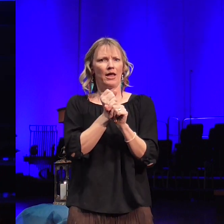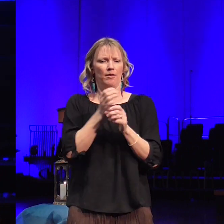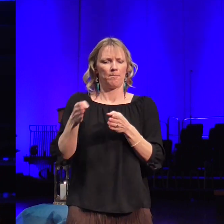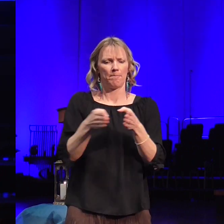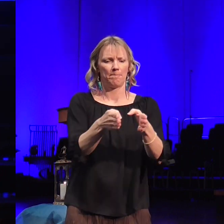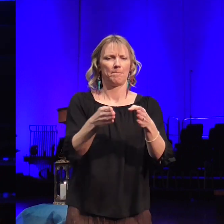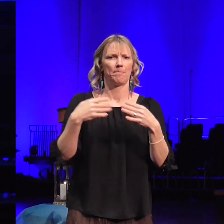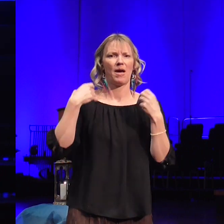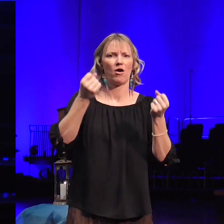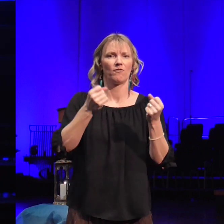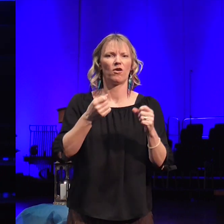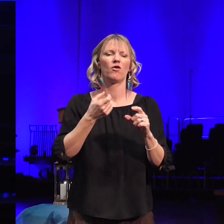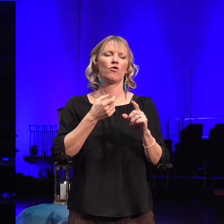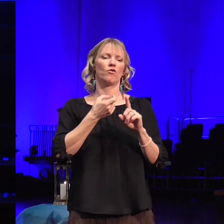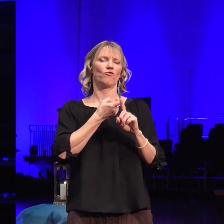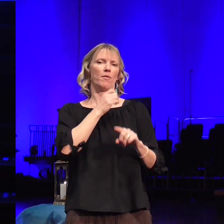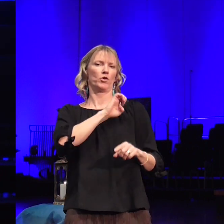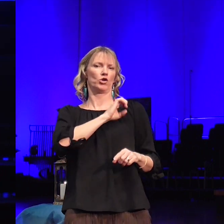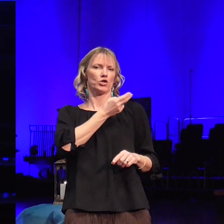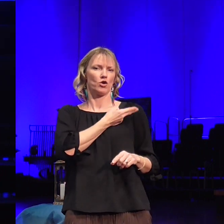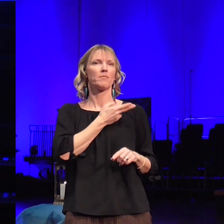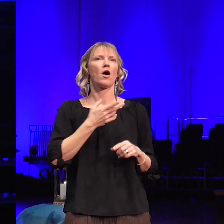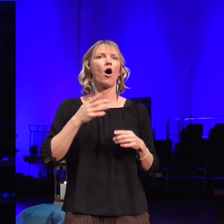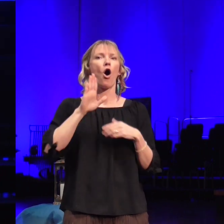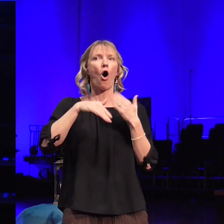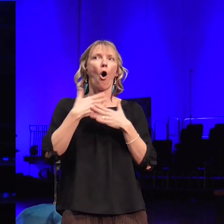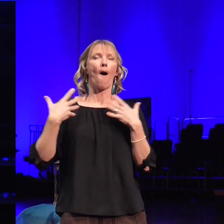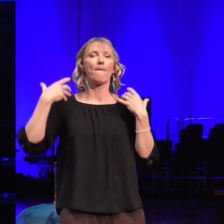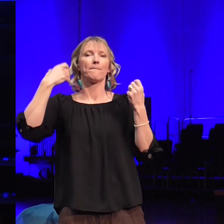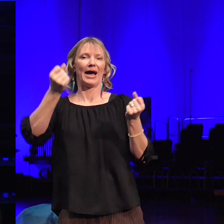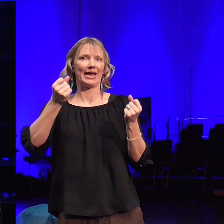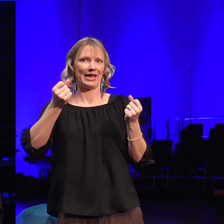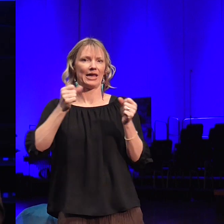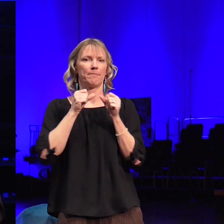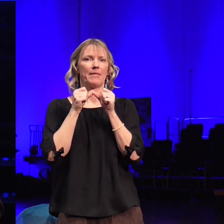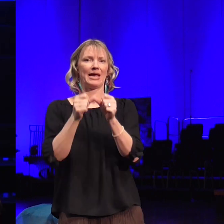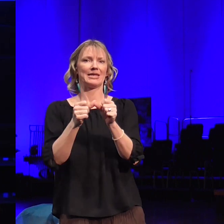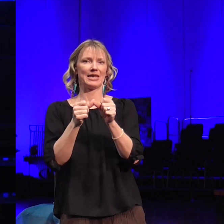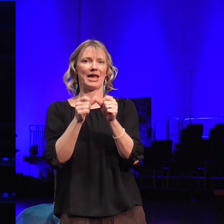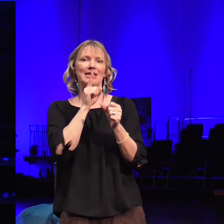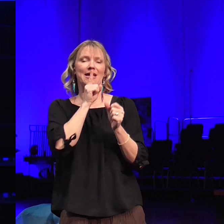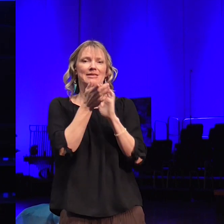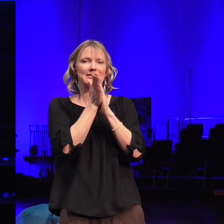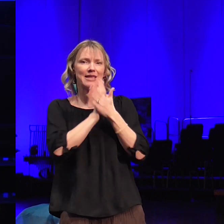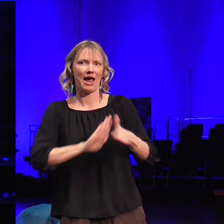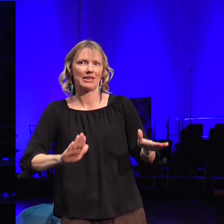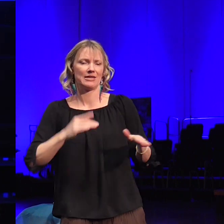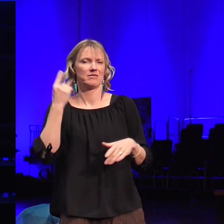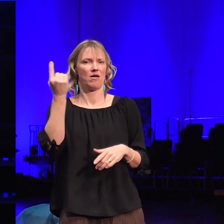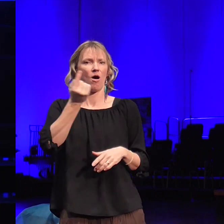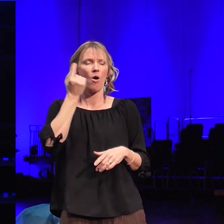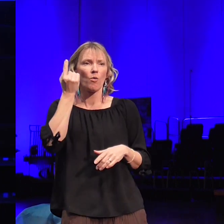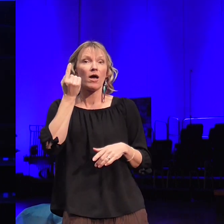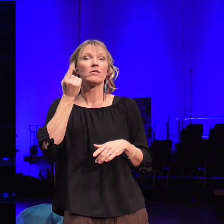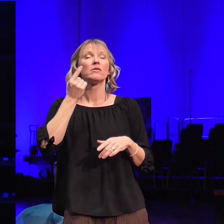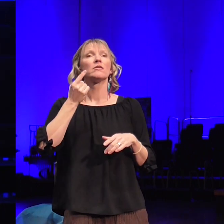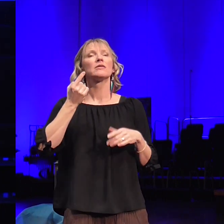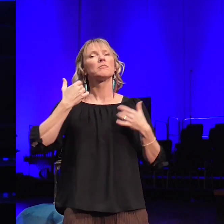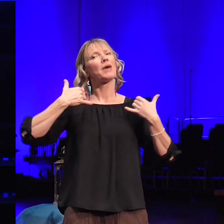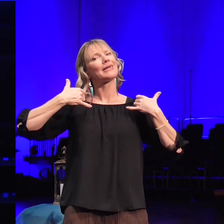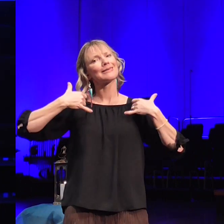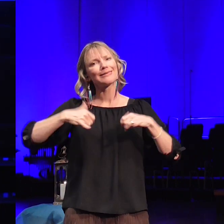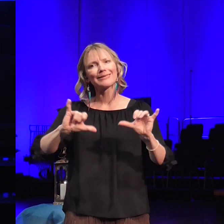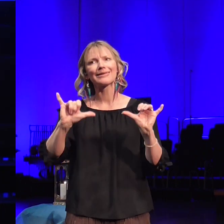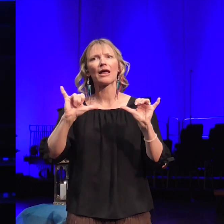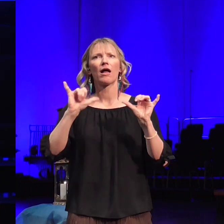from Holmes. The Almighty has maintained a profound silence at all times, and yet has